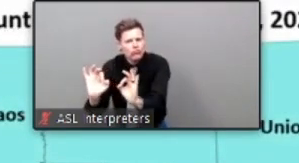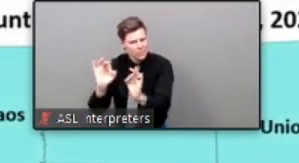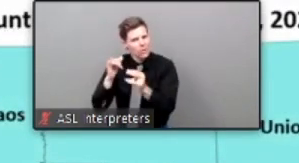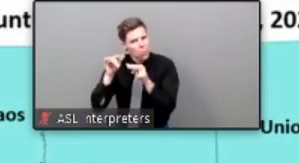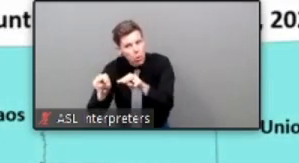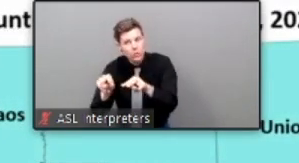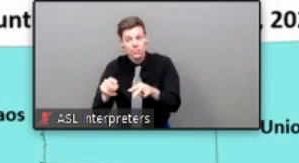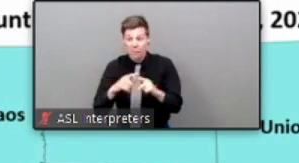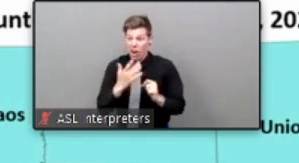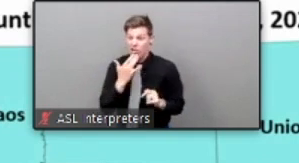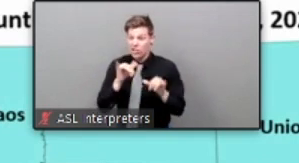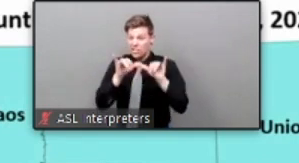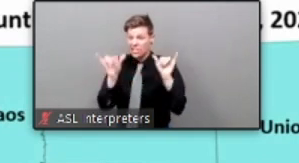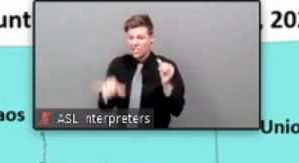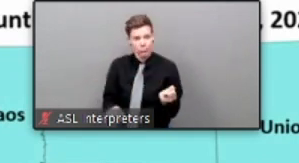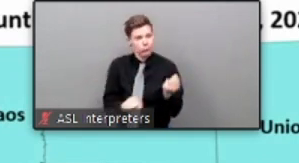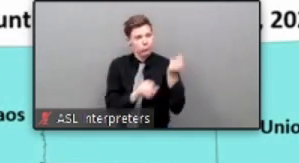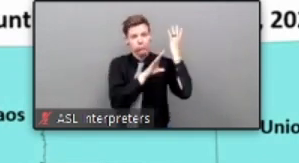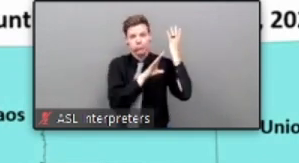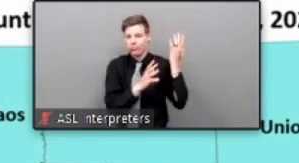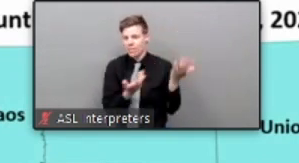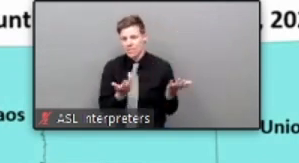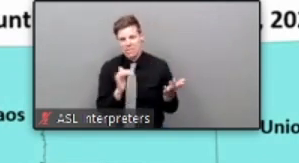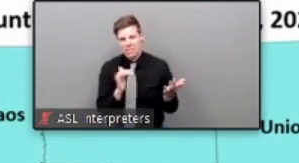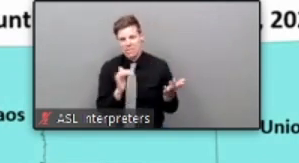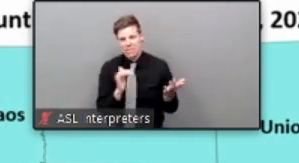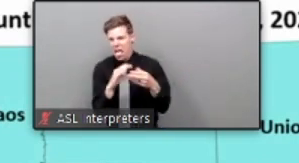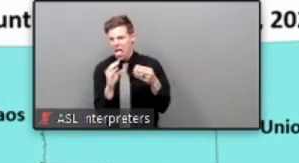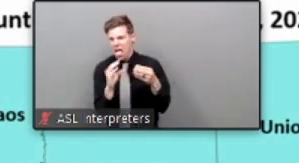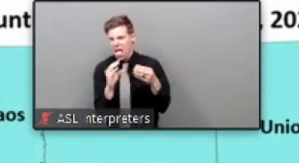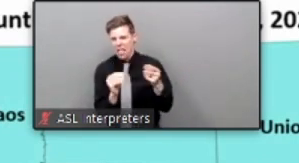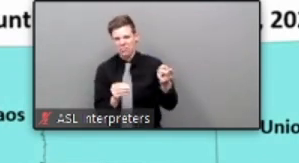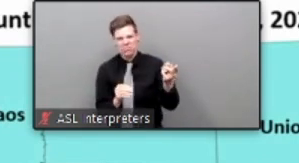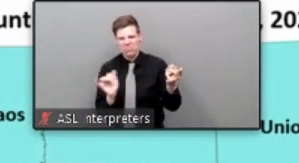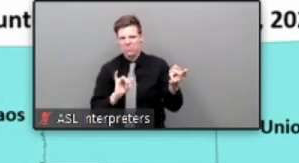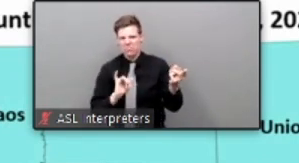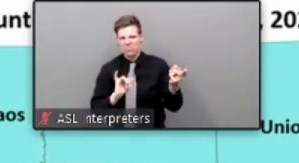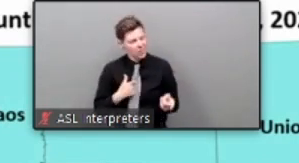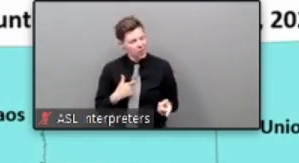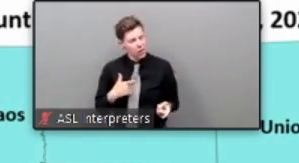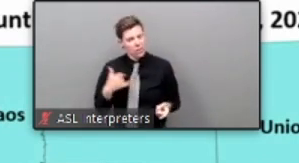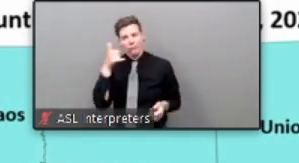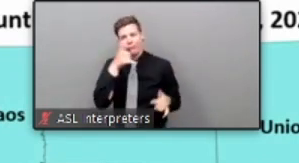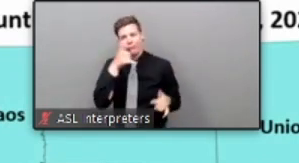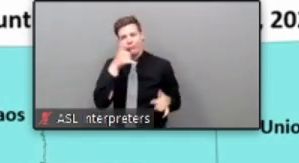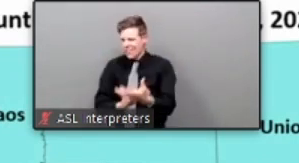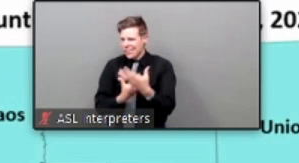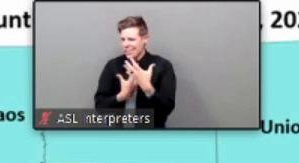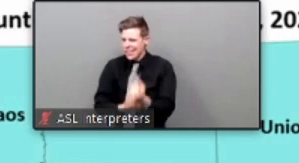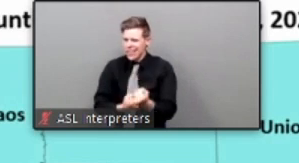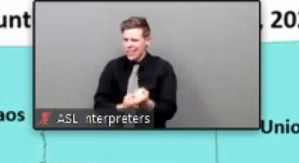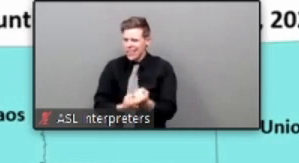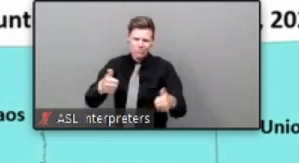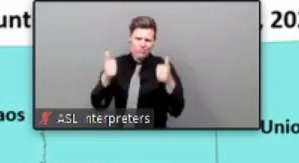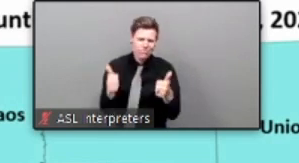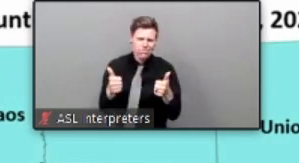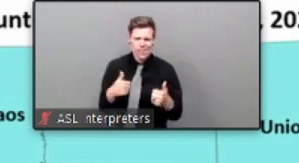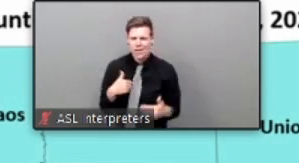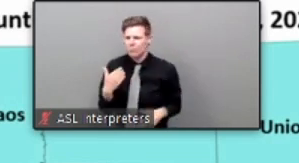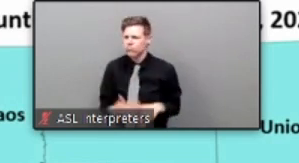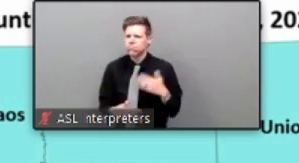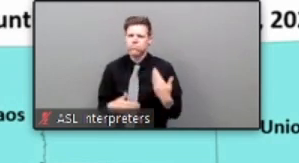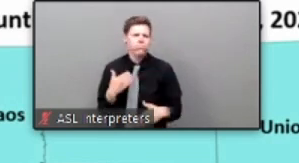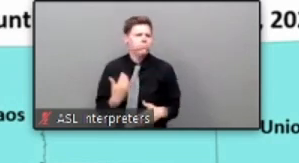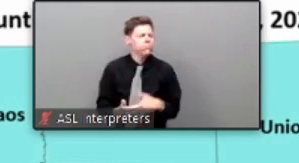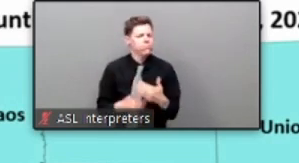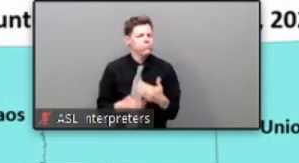we're very confident in our progress with the vaccinations and with everything else that's going on. The cases are